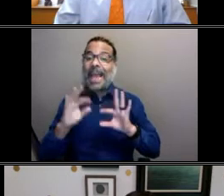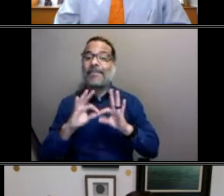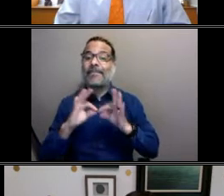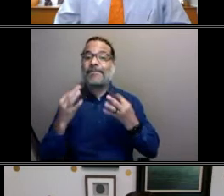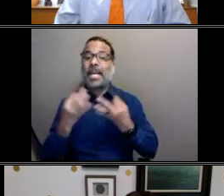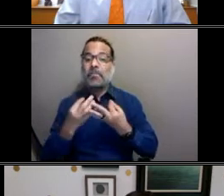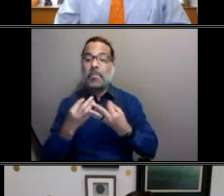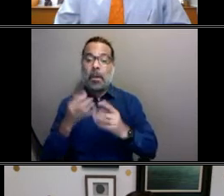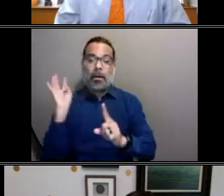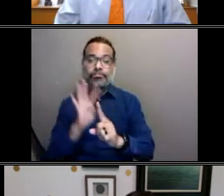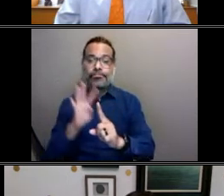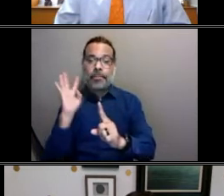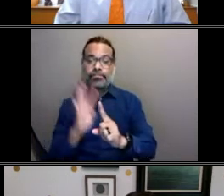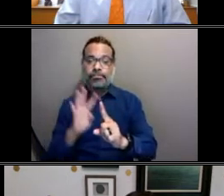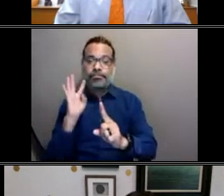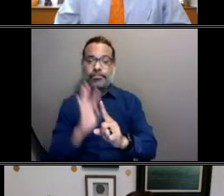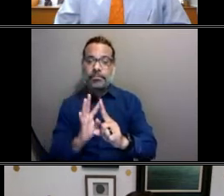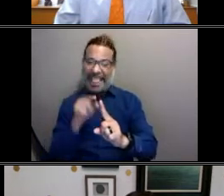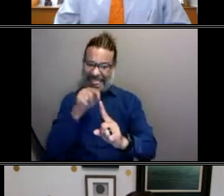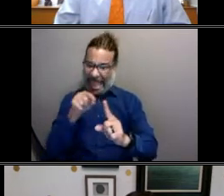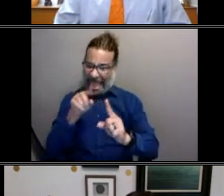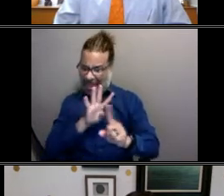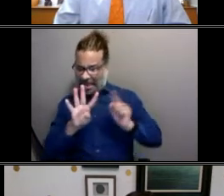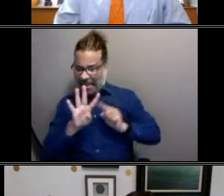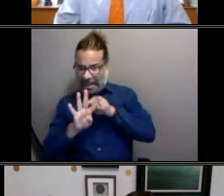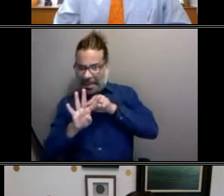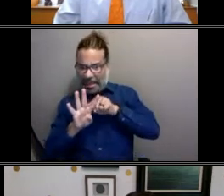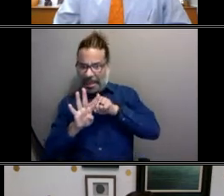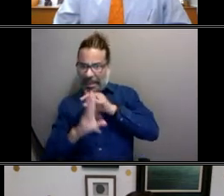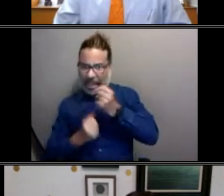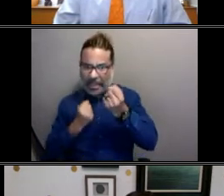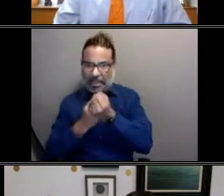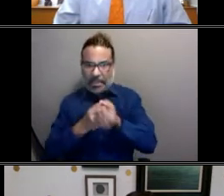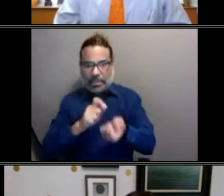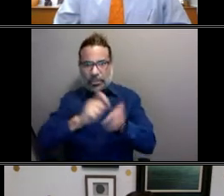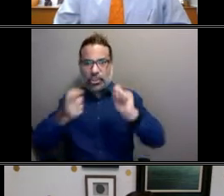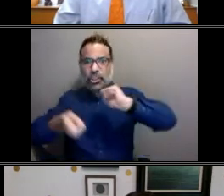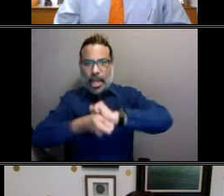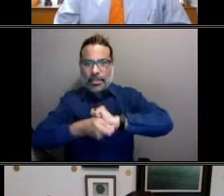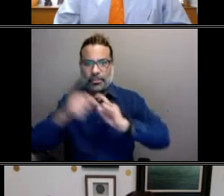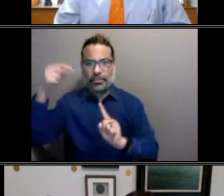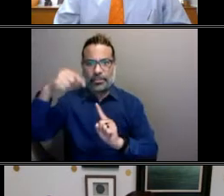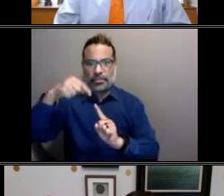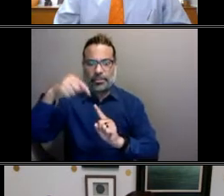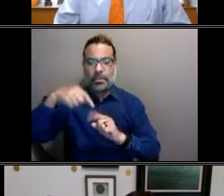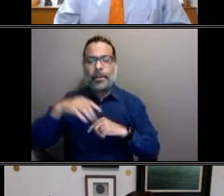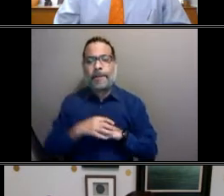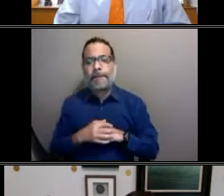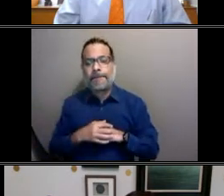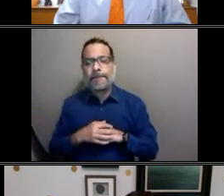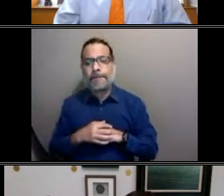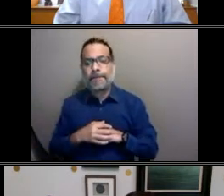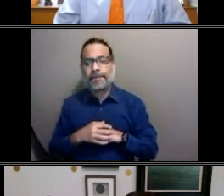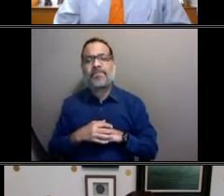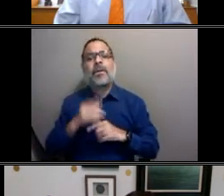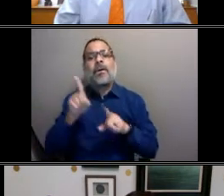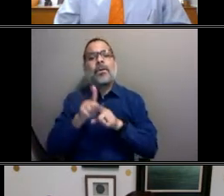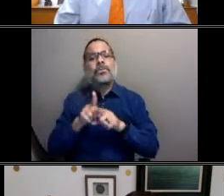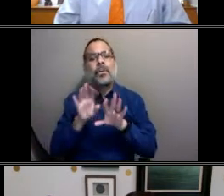abide. That's how change not just happens, but is also sustained. And lastly, I